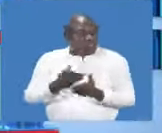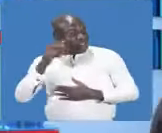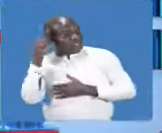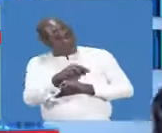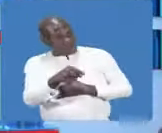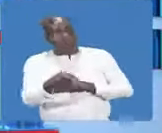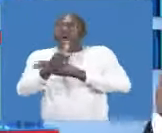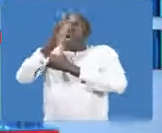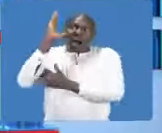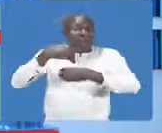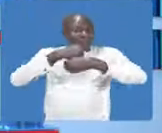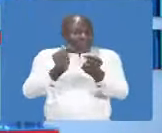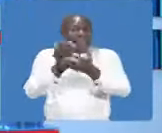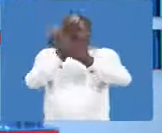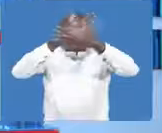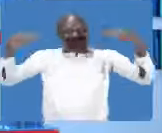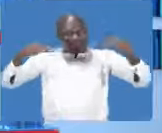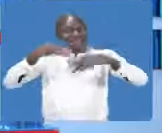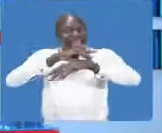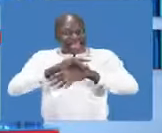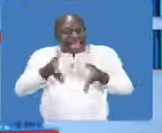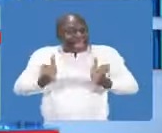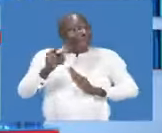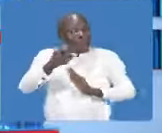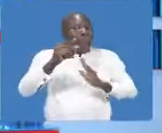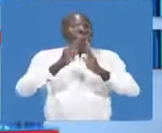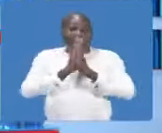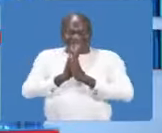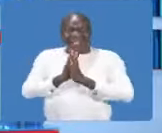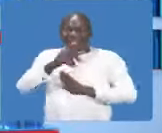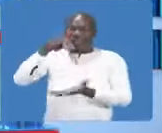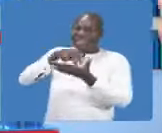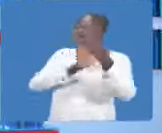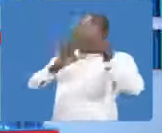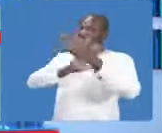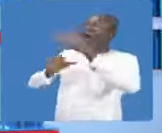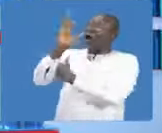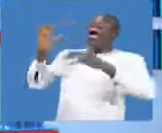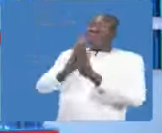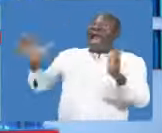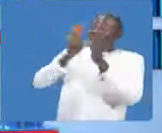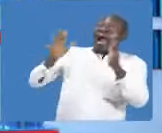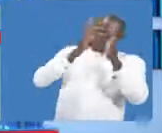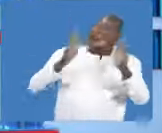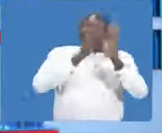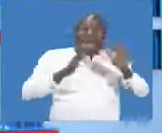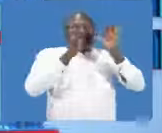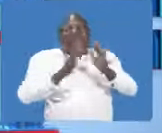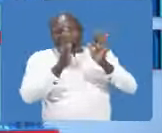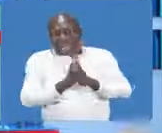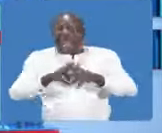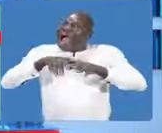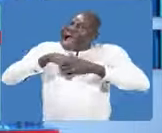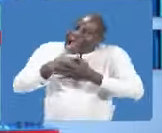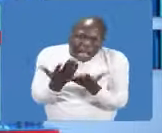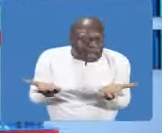kakra kaya o boso ni asase no. Wa ma kwan sa ene no nkasa. Wo ko janya mi ene misa o nyankopono e kasa. Wo bo won sam pa pa pa pa pa pa pa pa. Ni